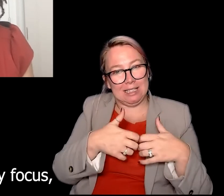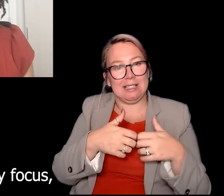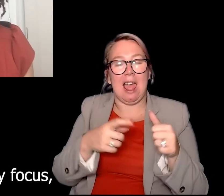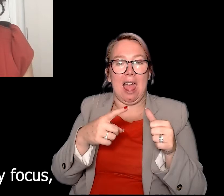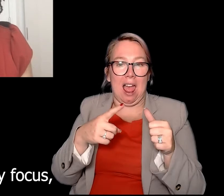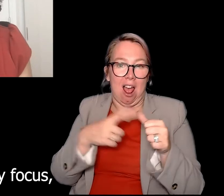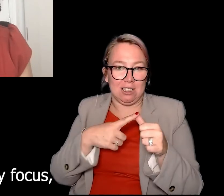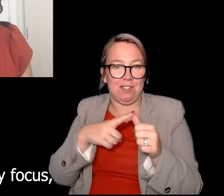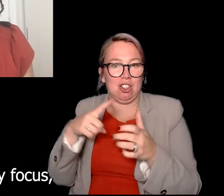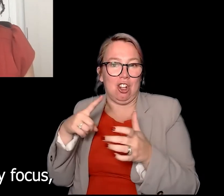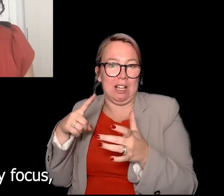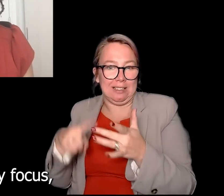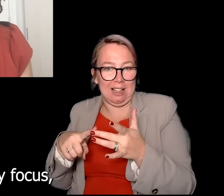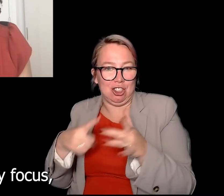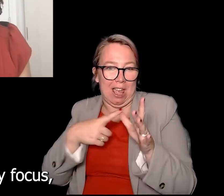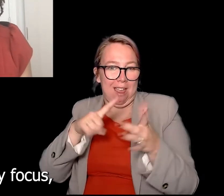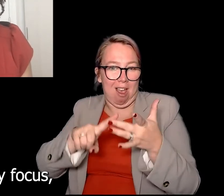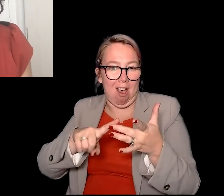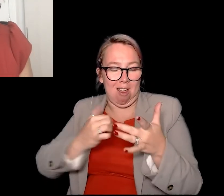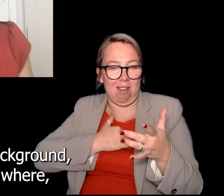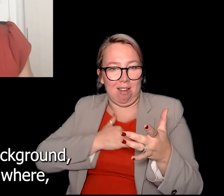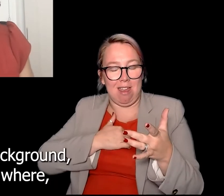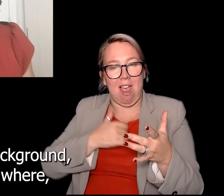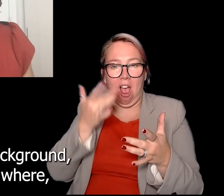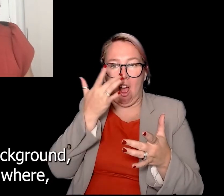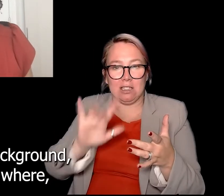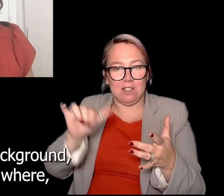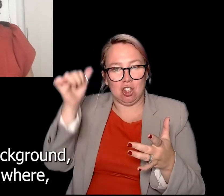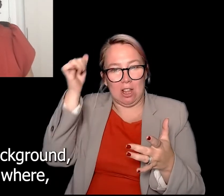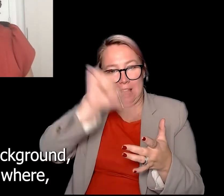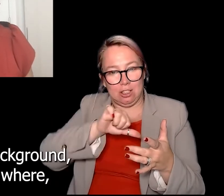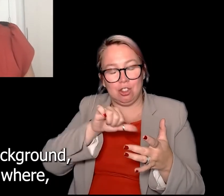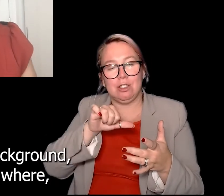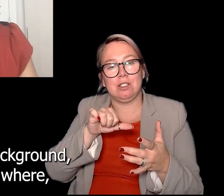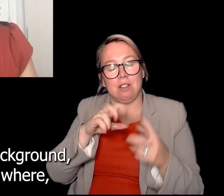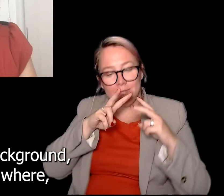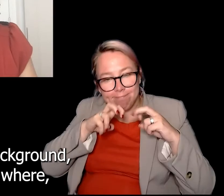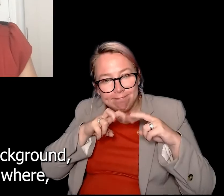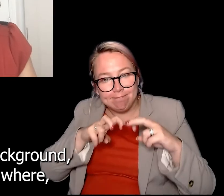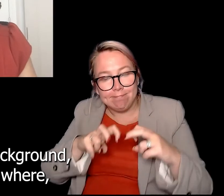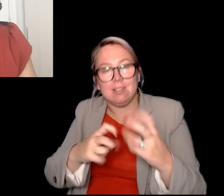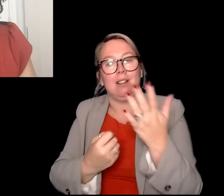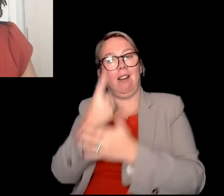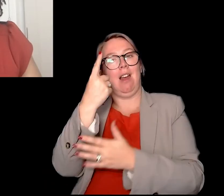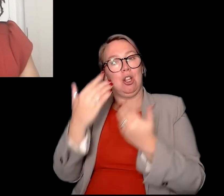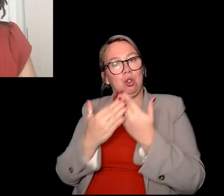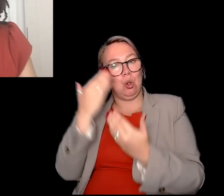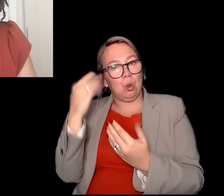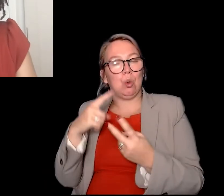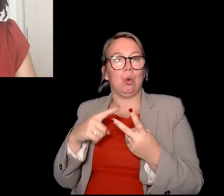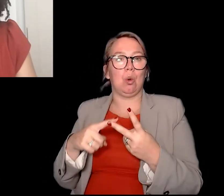study devices and artificial intelligence as my focus. So I always had that hardware background, but really finding a product where, you